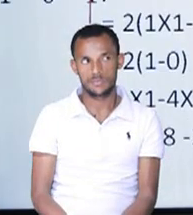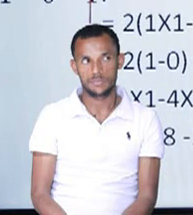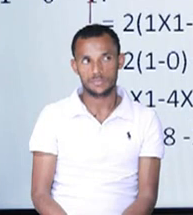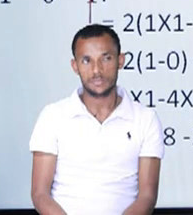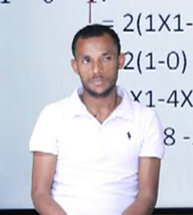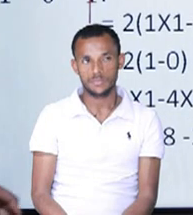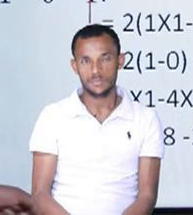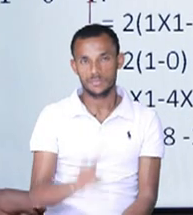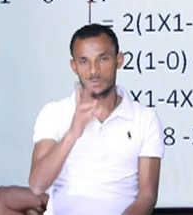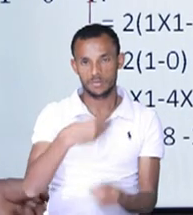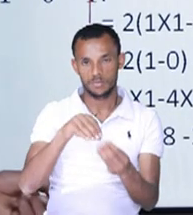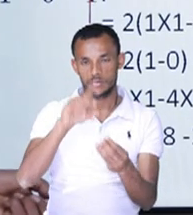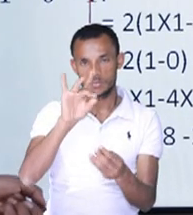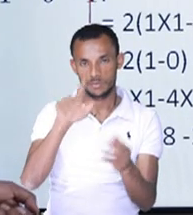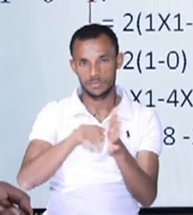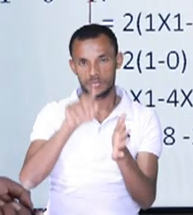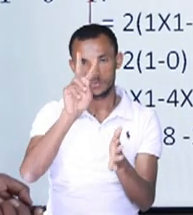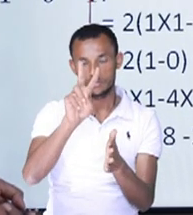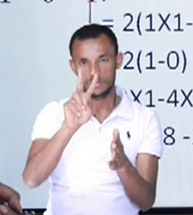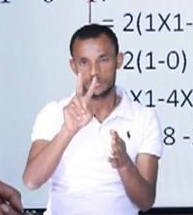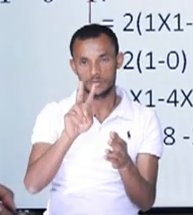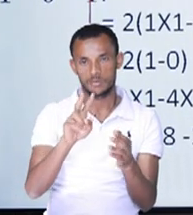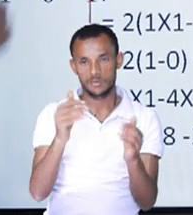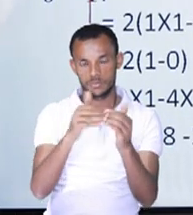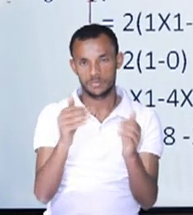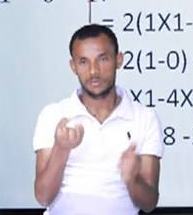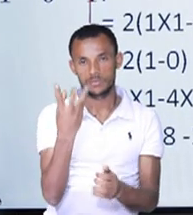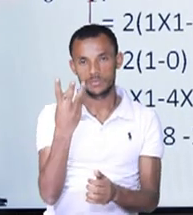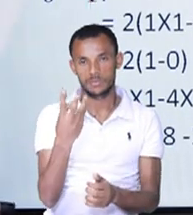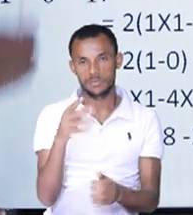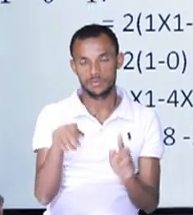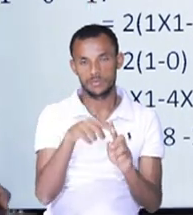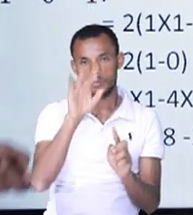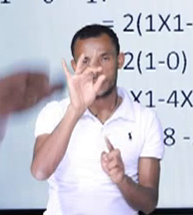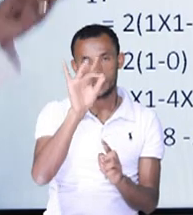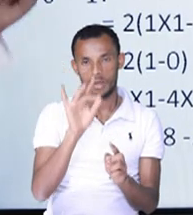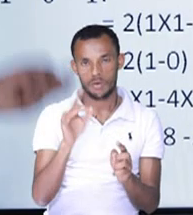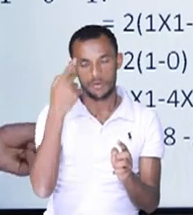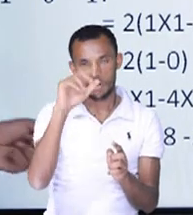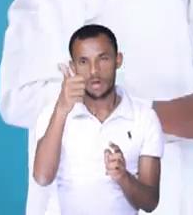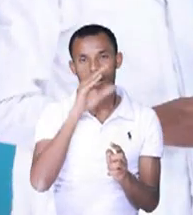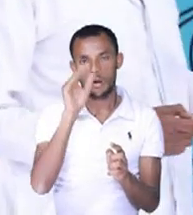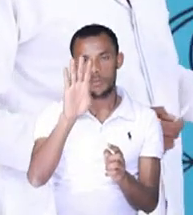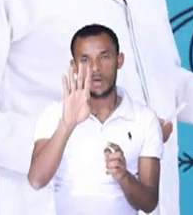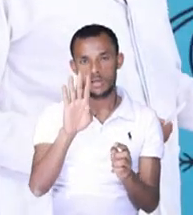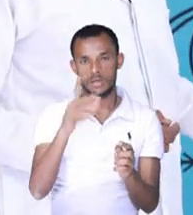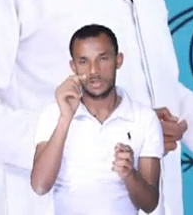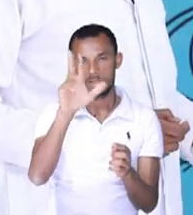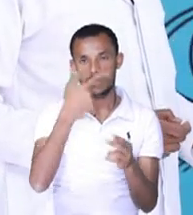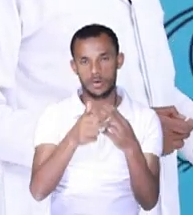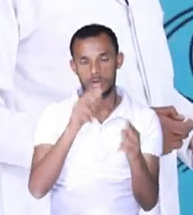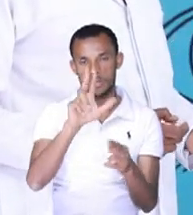You have 2 plus 8 minus 2, it gives a number to be equal to positive 8. So for A and B, a 3 by